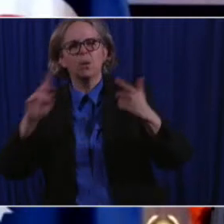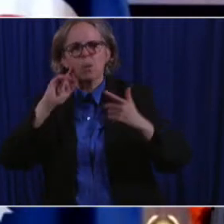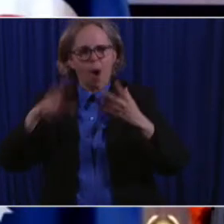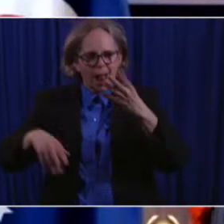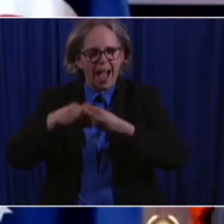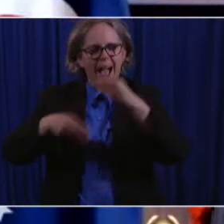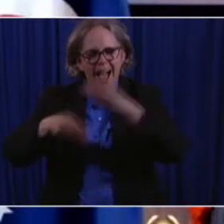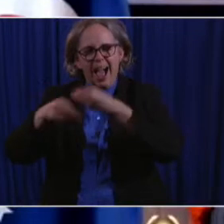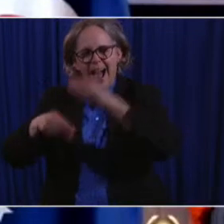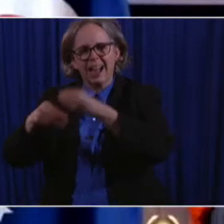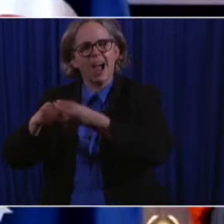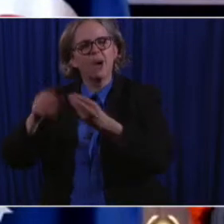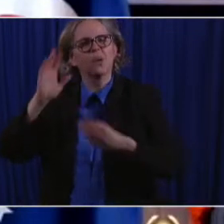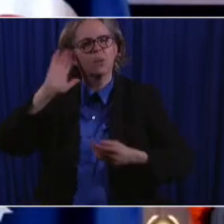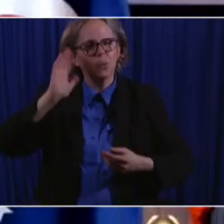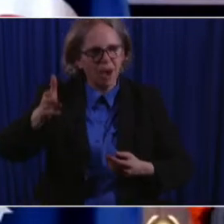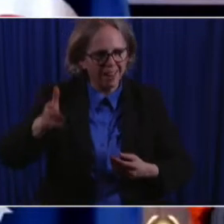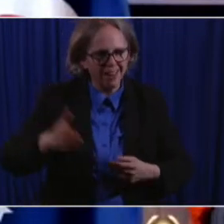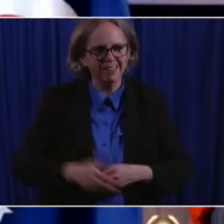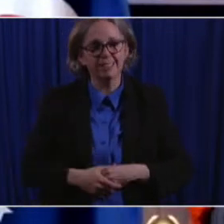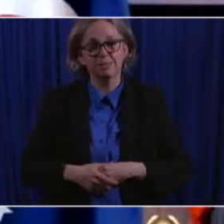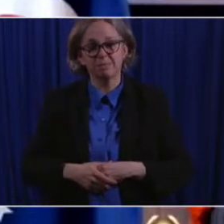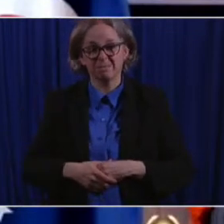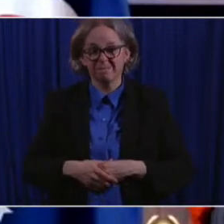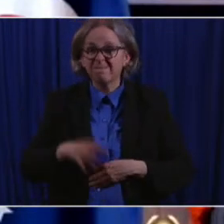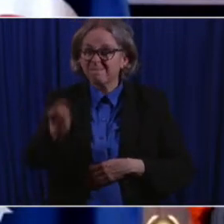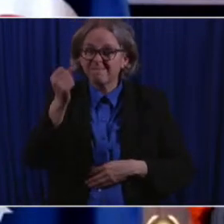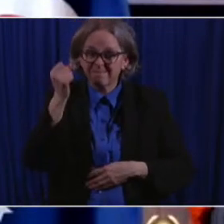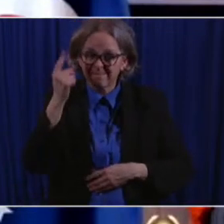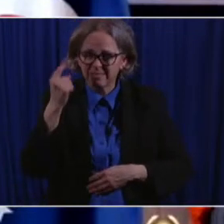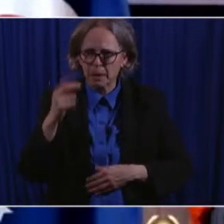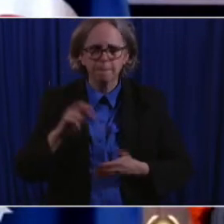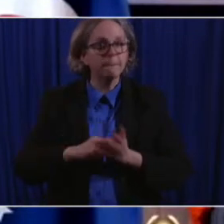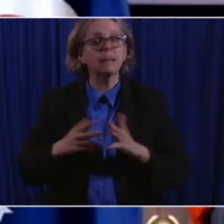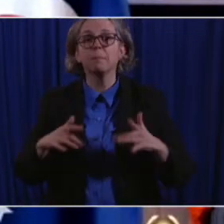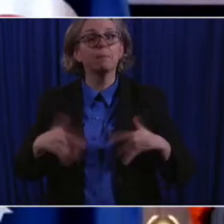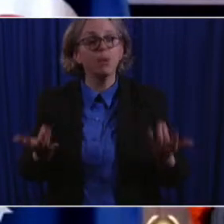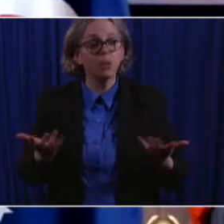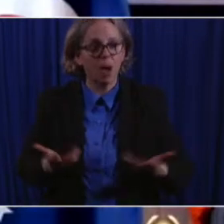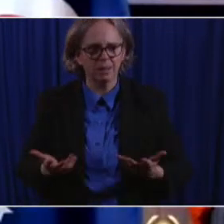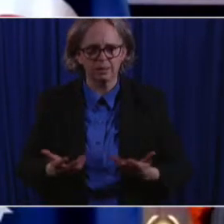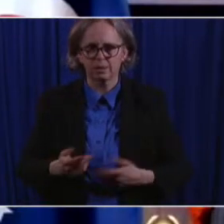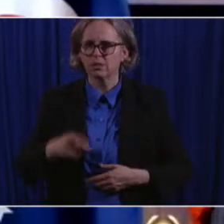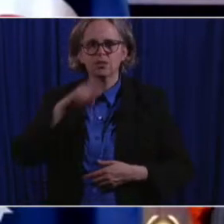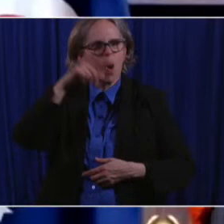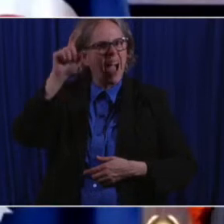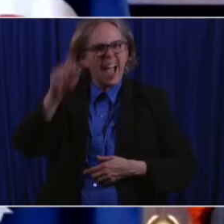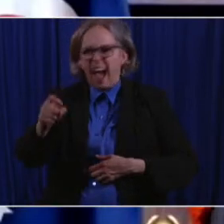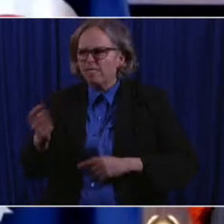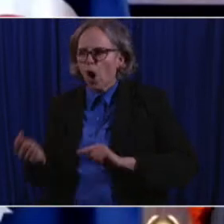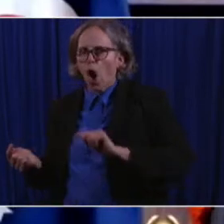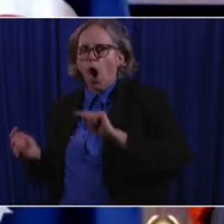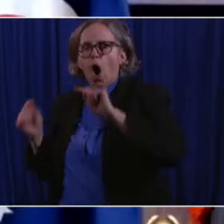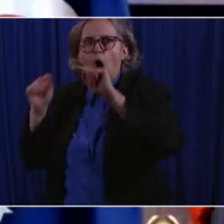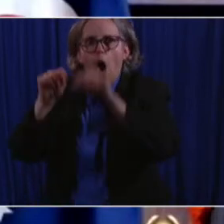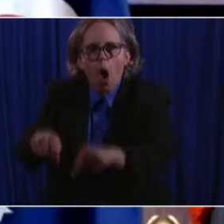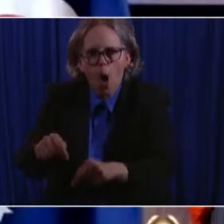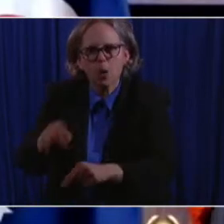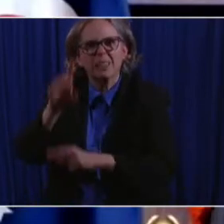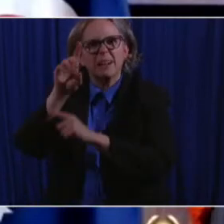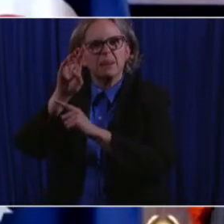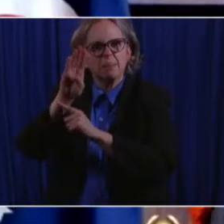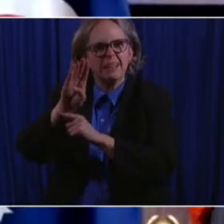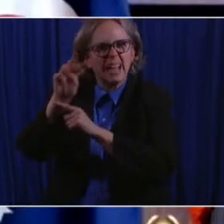this. All of this is going to enable us to do more of those kinds of things in the near future to improve, to save people time and